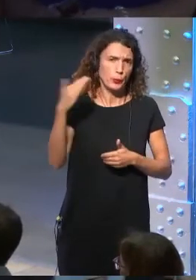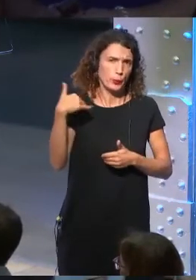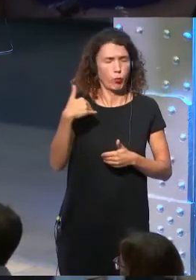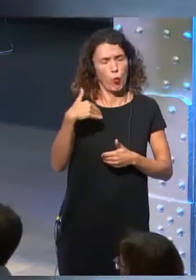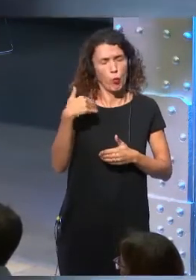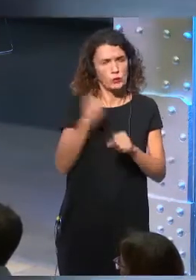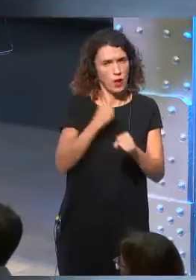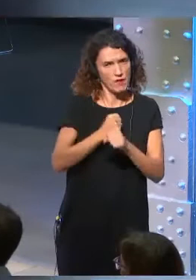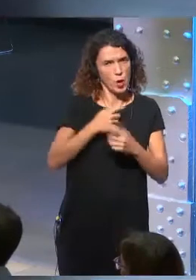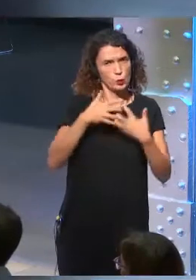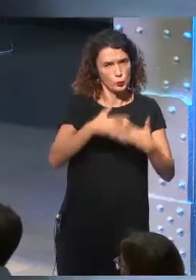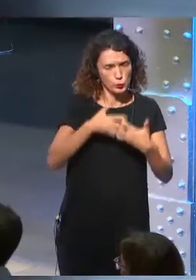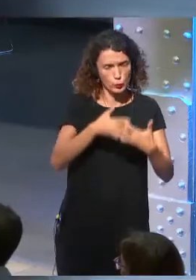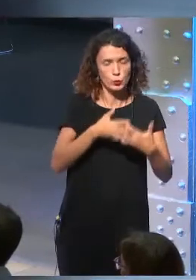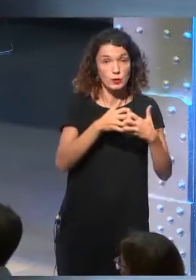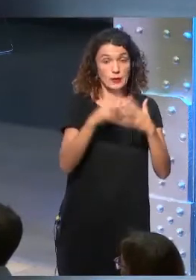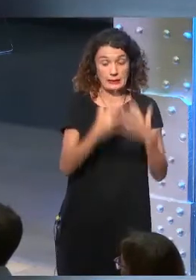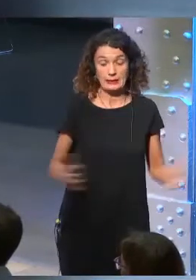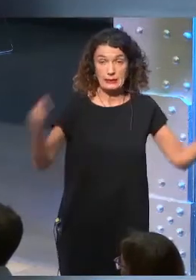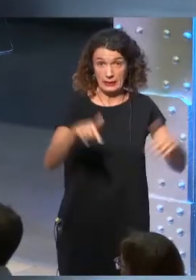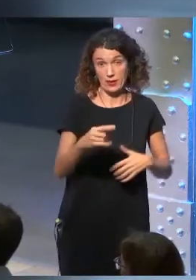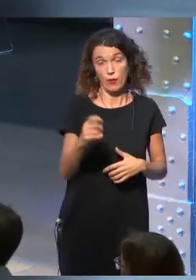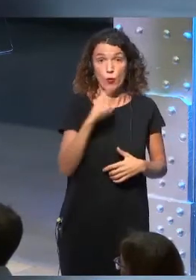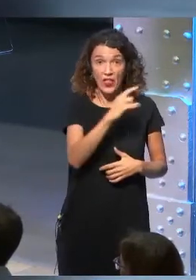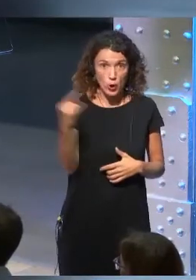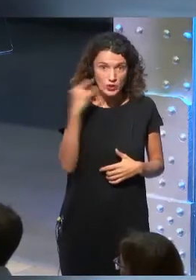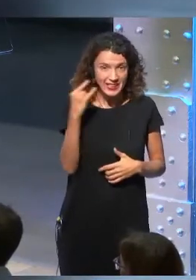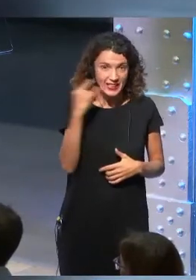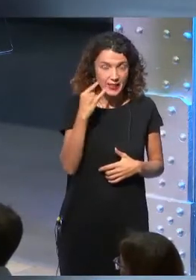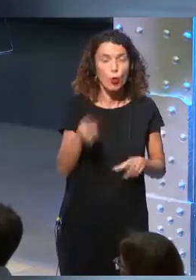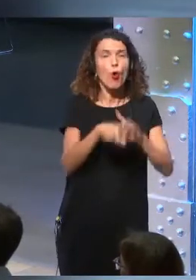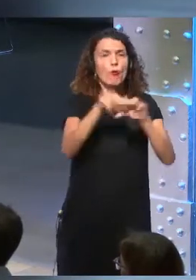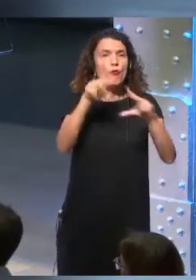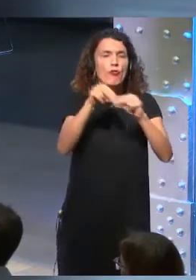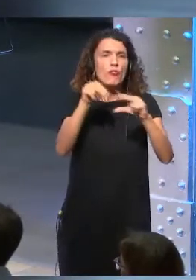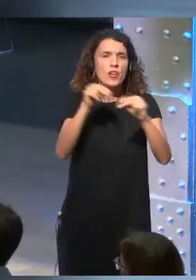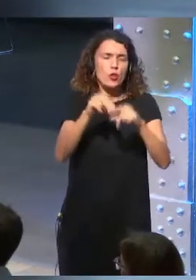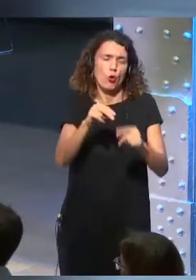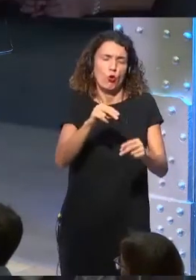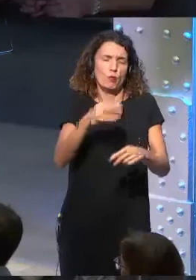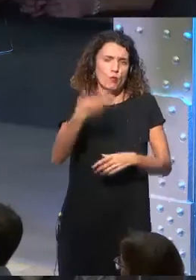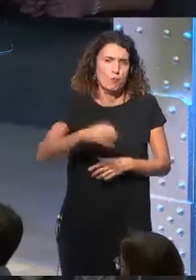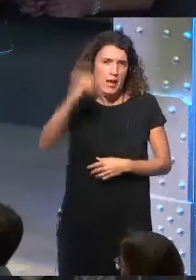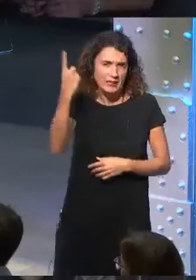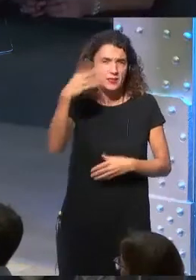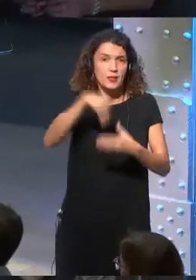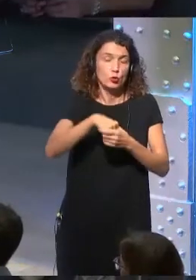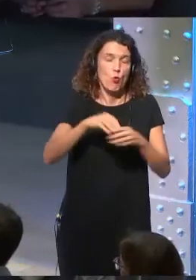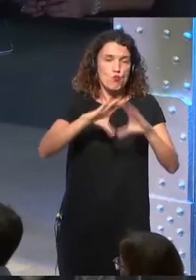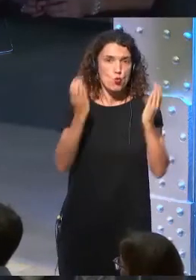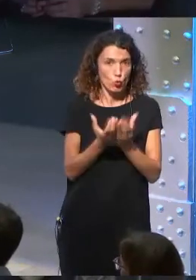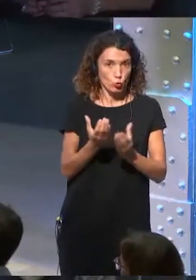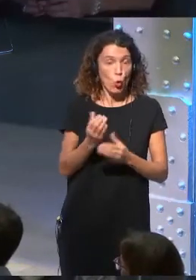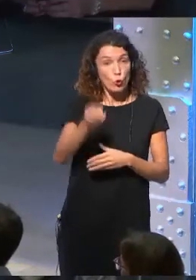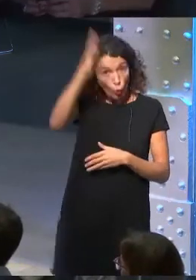Mary Bird. This headquarters is related to the entity that issues the most renowned videos about